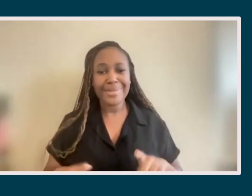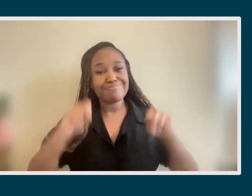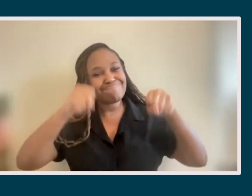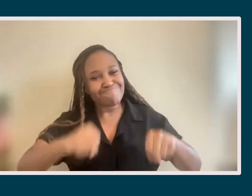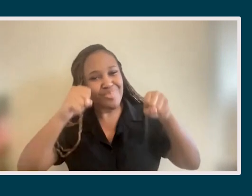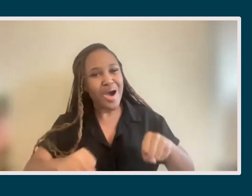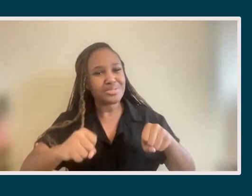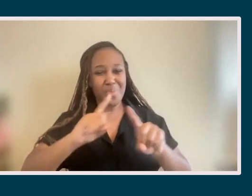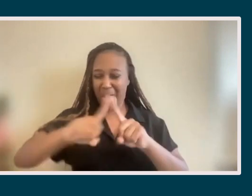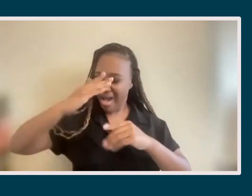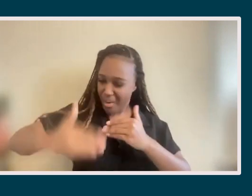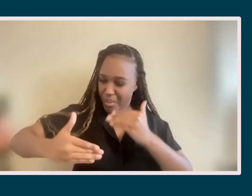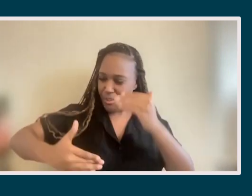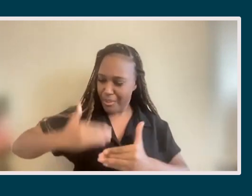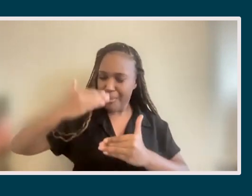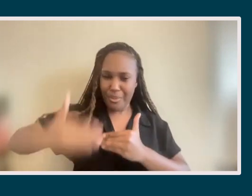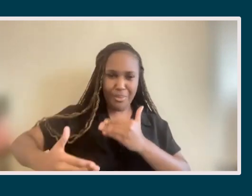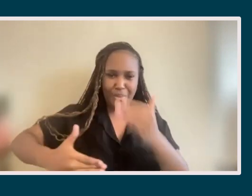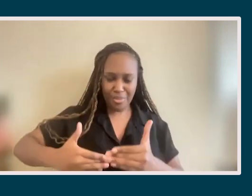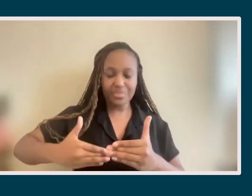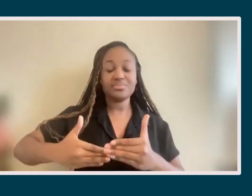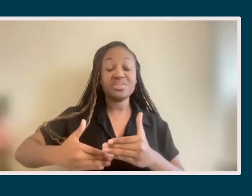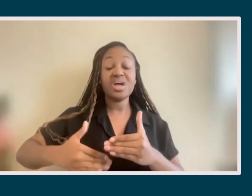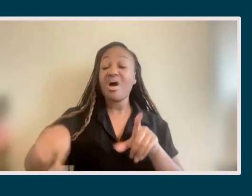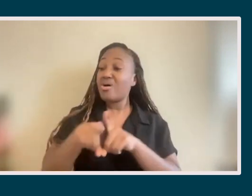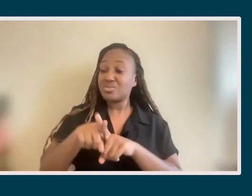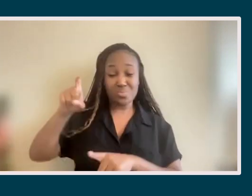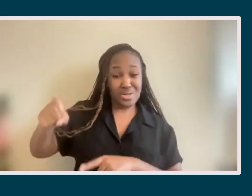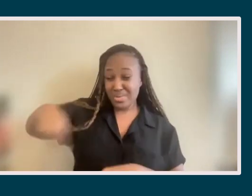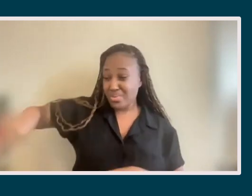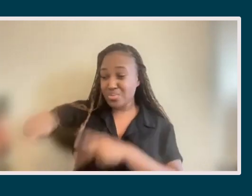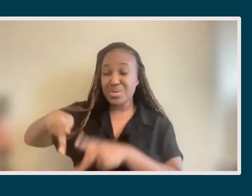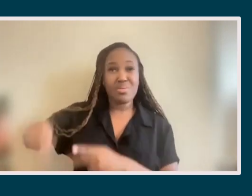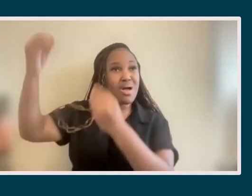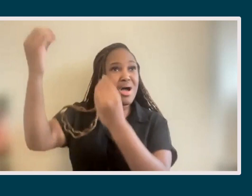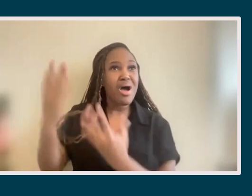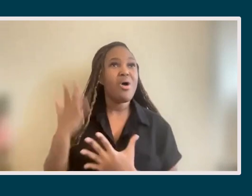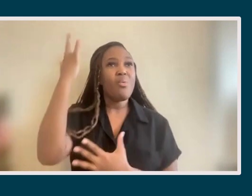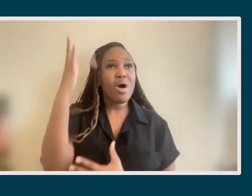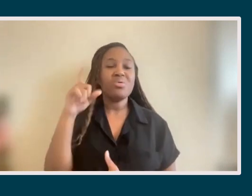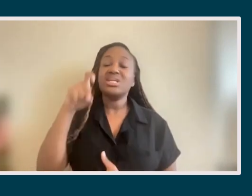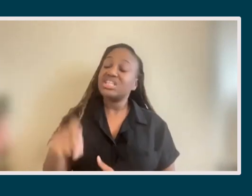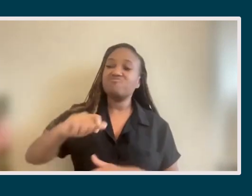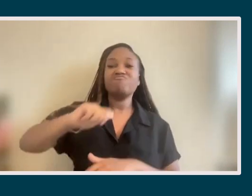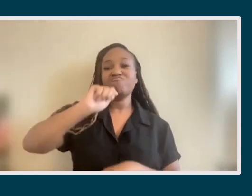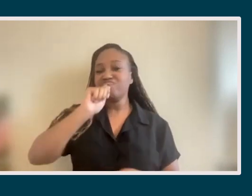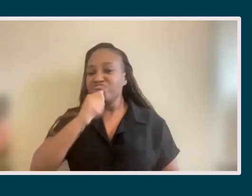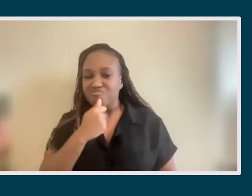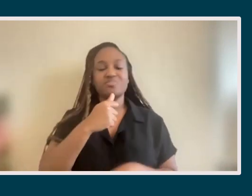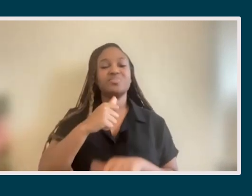time, and to tell us why we should keep trying and keep being patient and doing what we can.